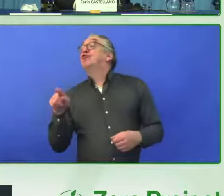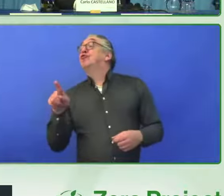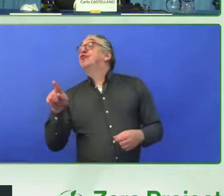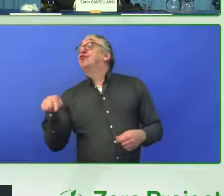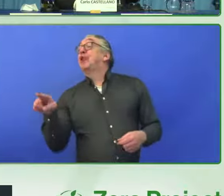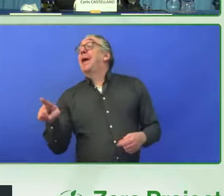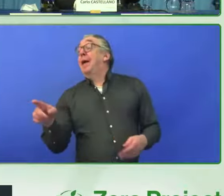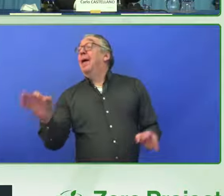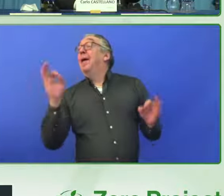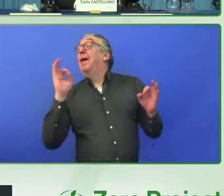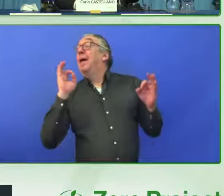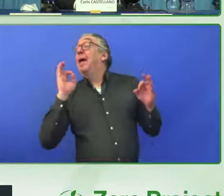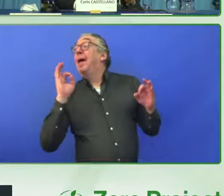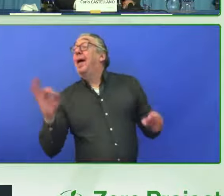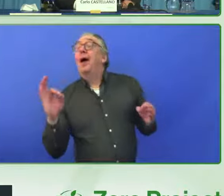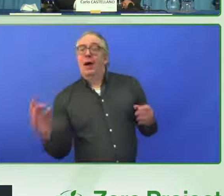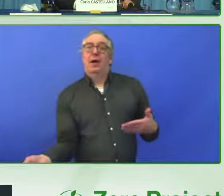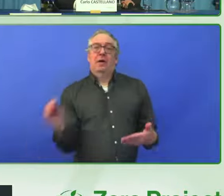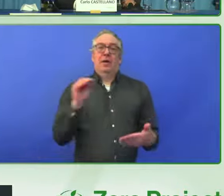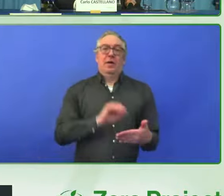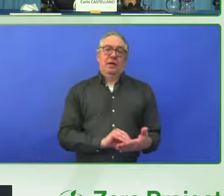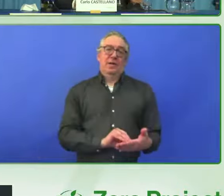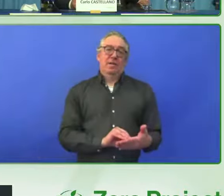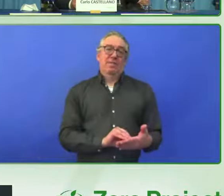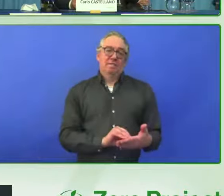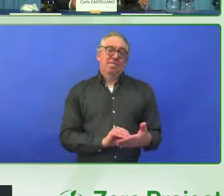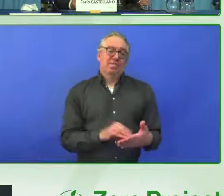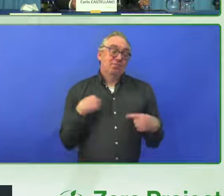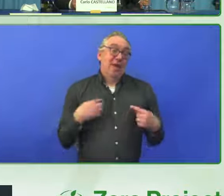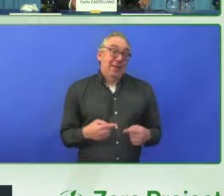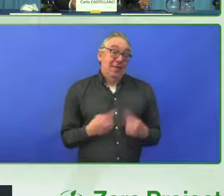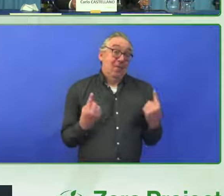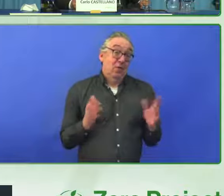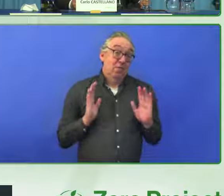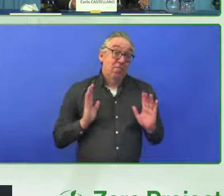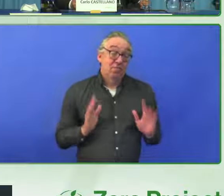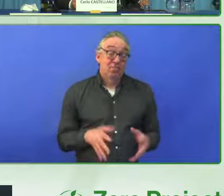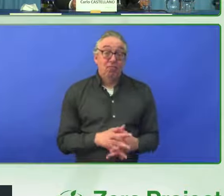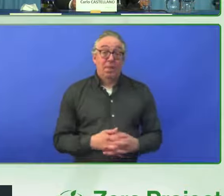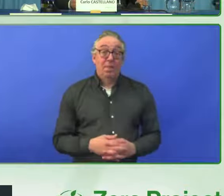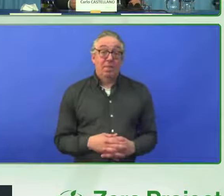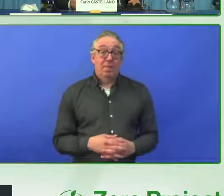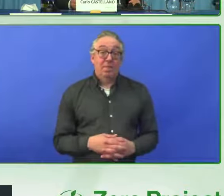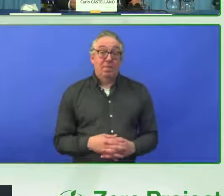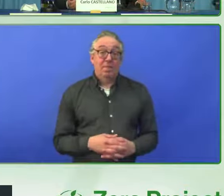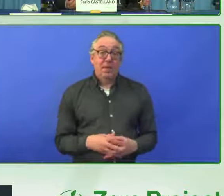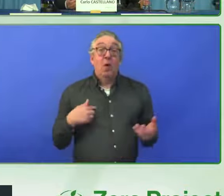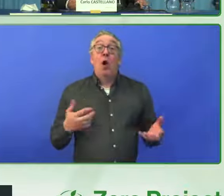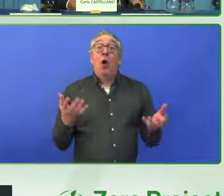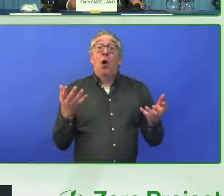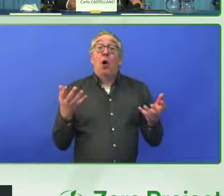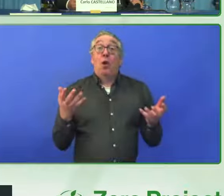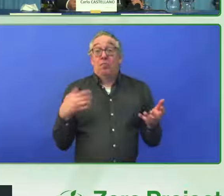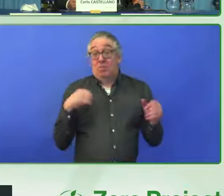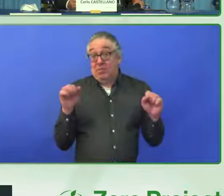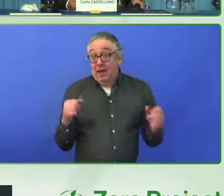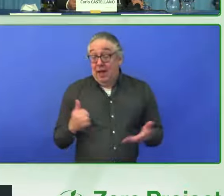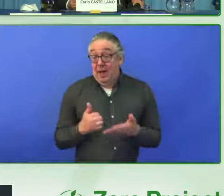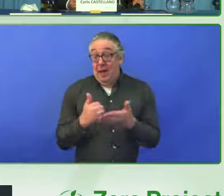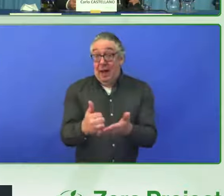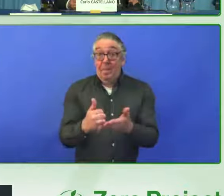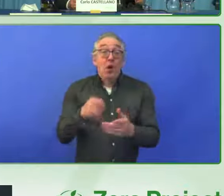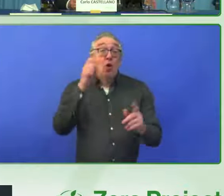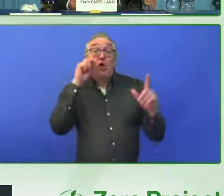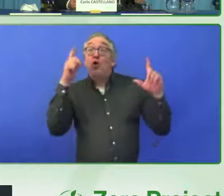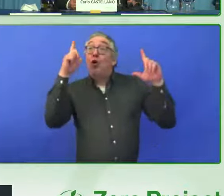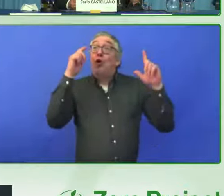is our big difference, okay? Promote the accessible tourism, and especially, as I told you, we are fighting